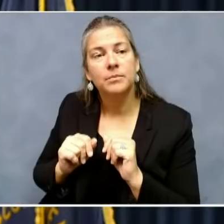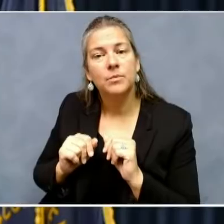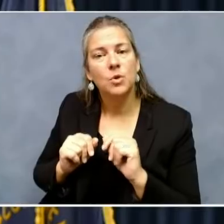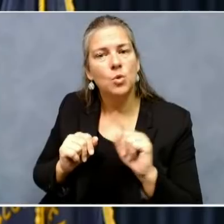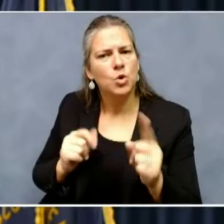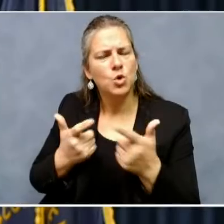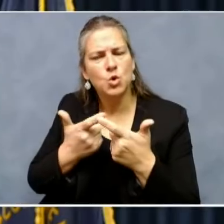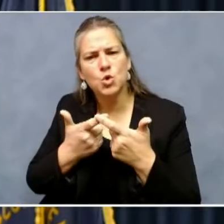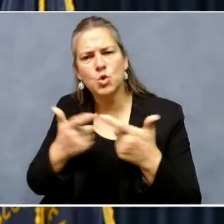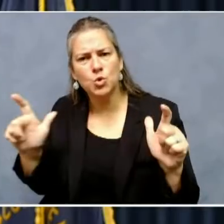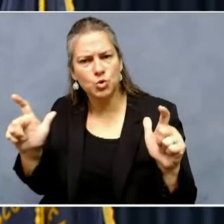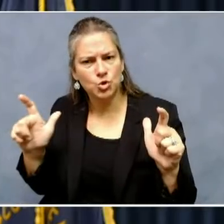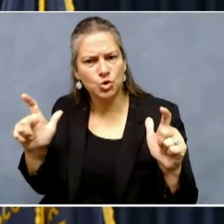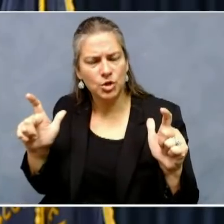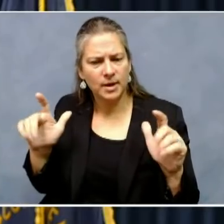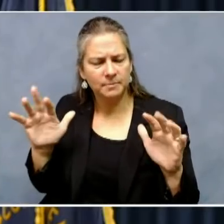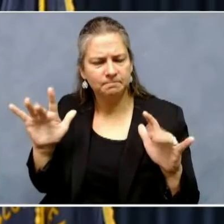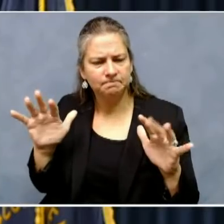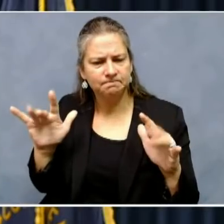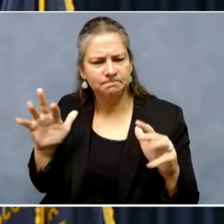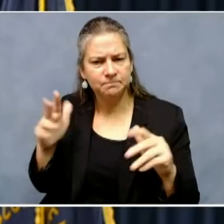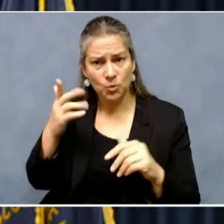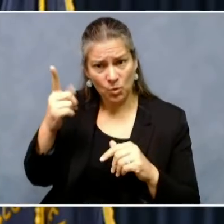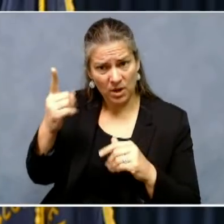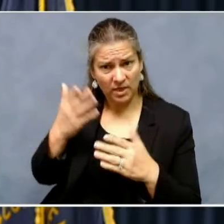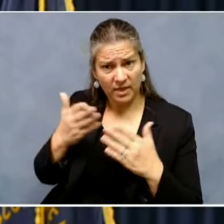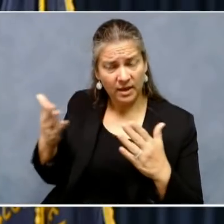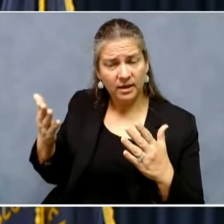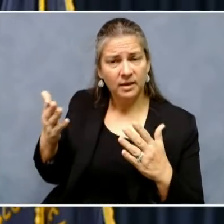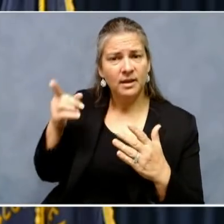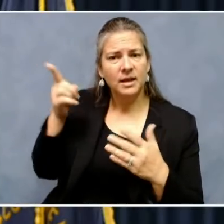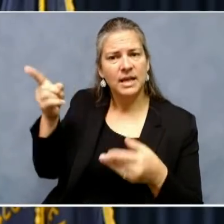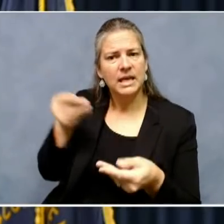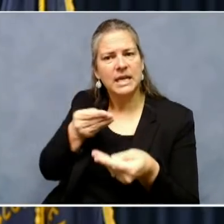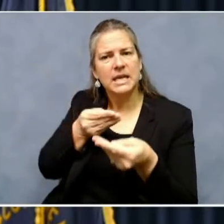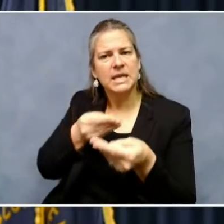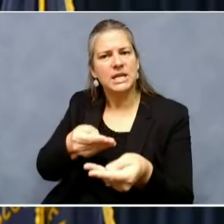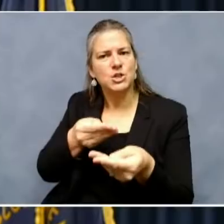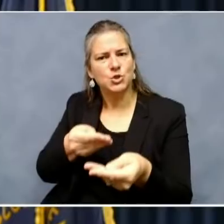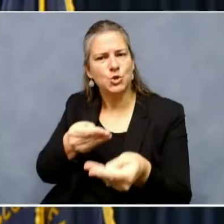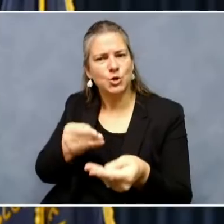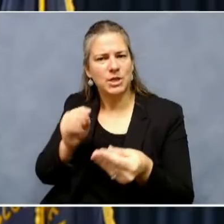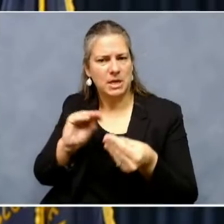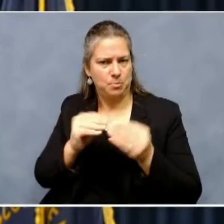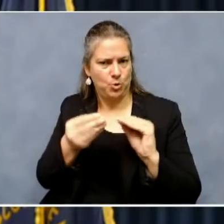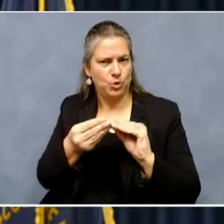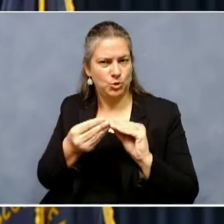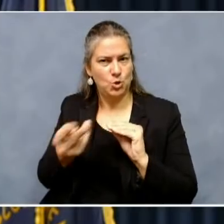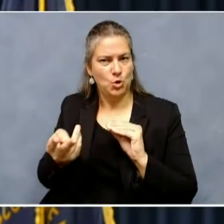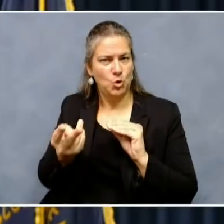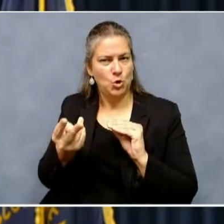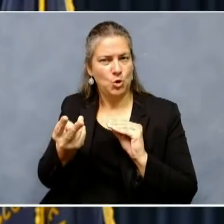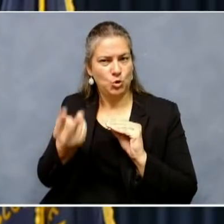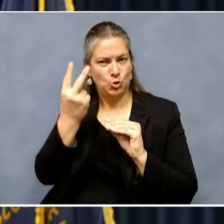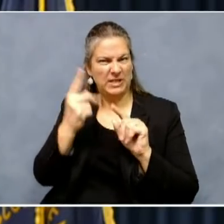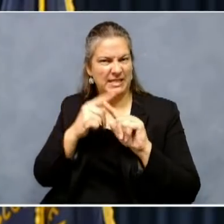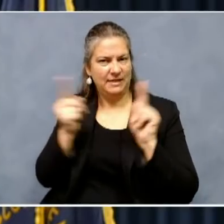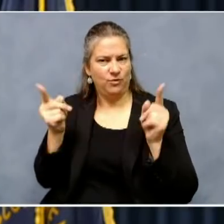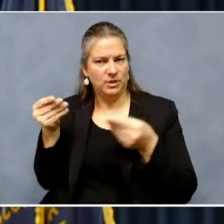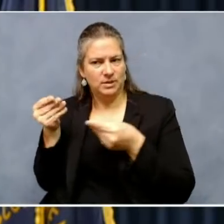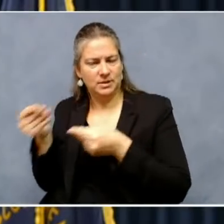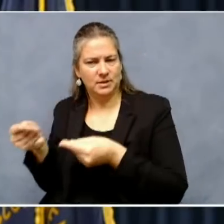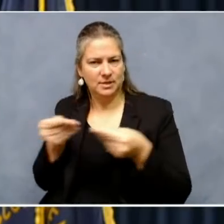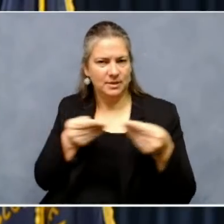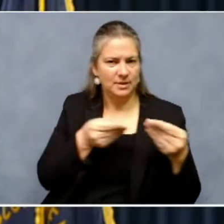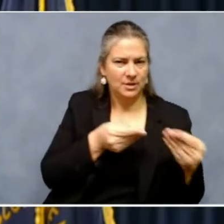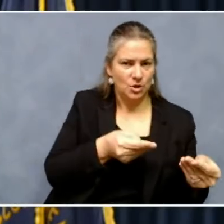chains was entering data in two different ways, resulting in duplications that wasn't caught